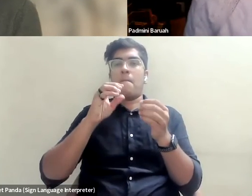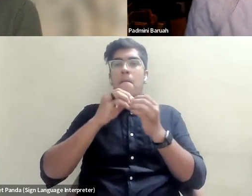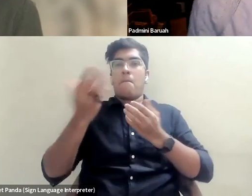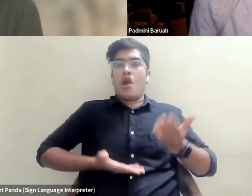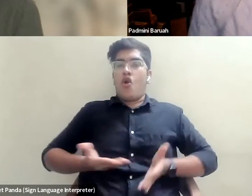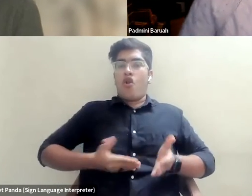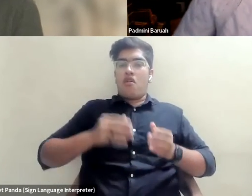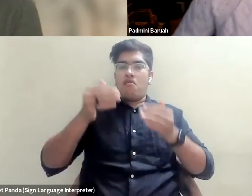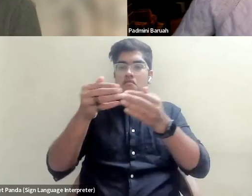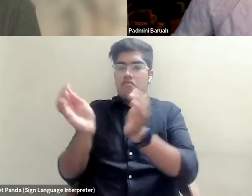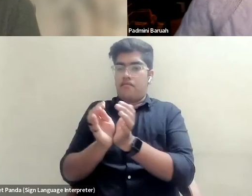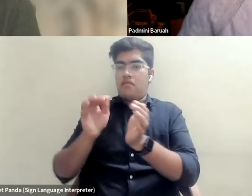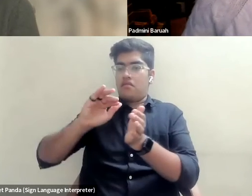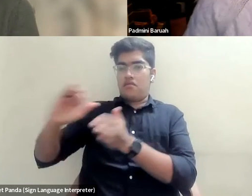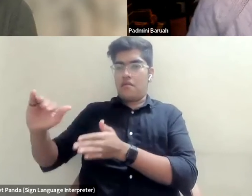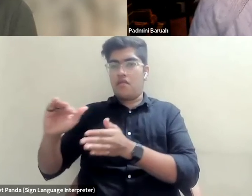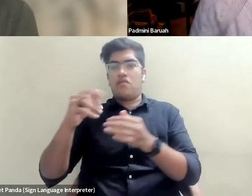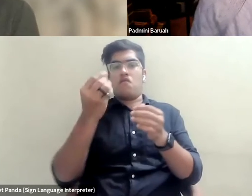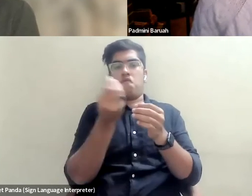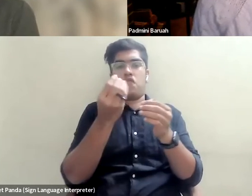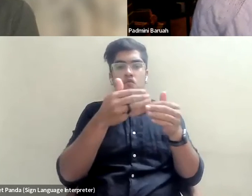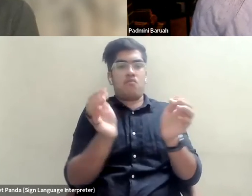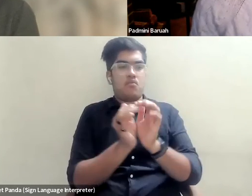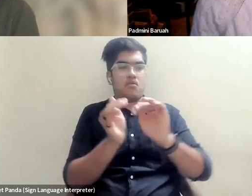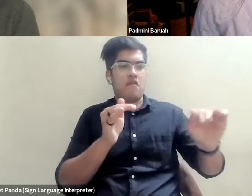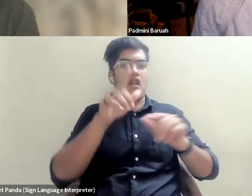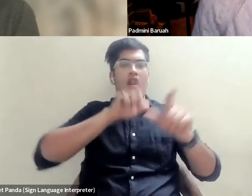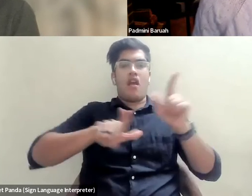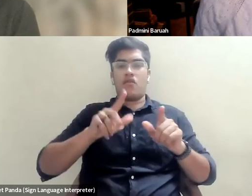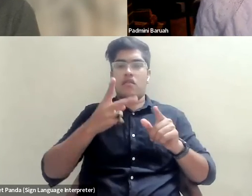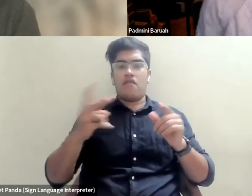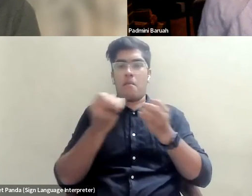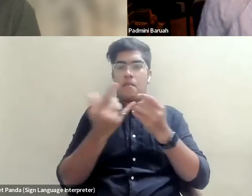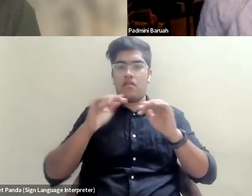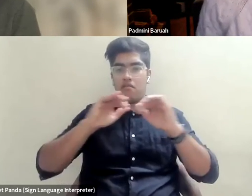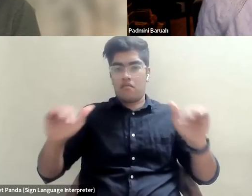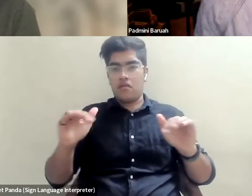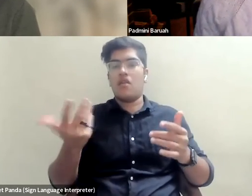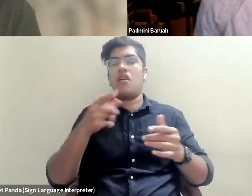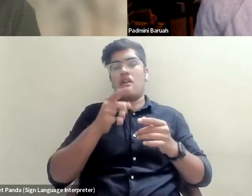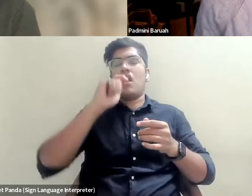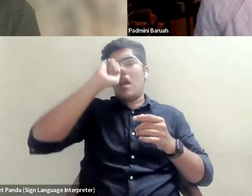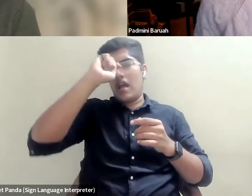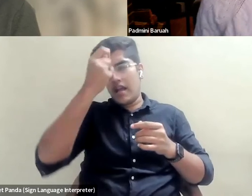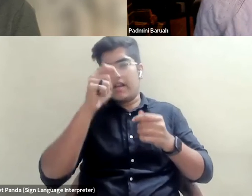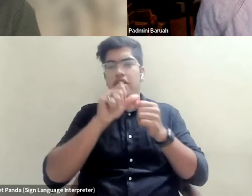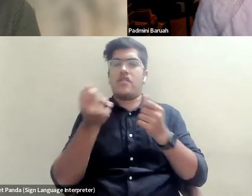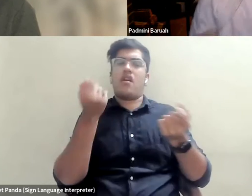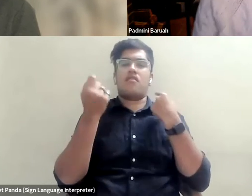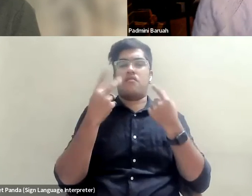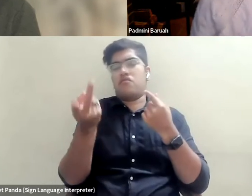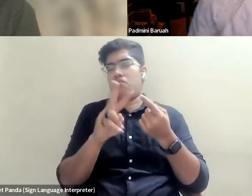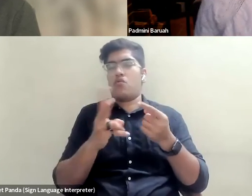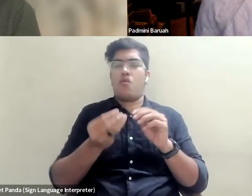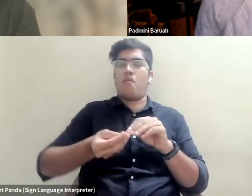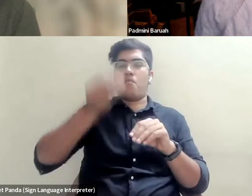So that's like a huge thing. Yeah, proceedings are usually conducted in English or in Assamese. And so I've